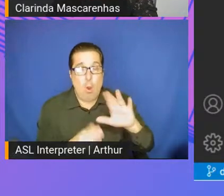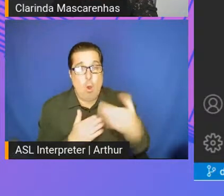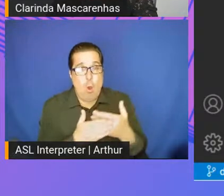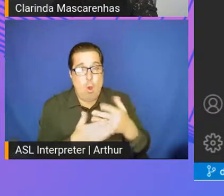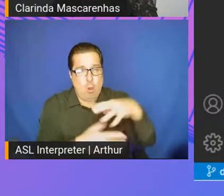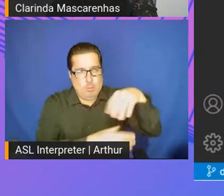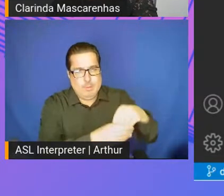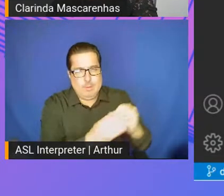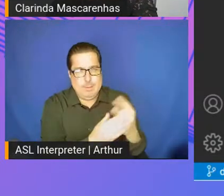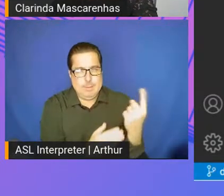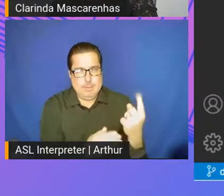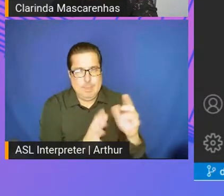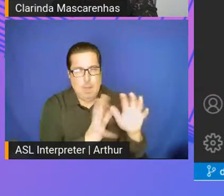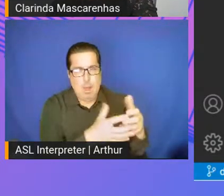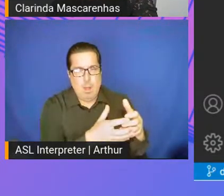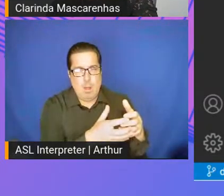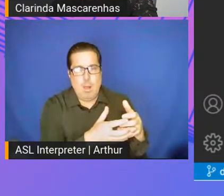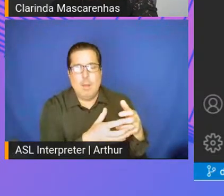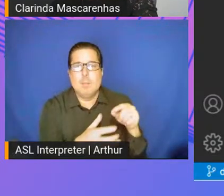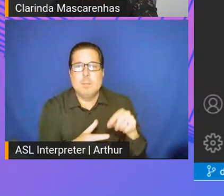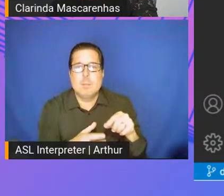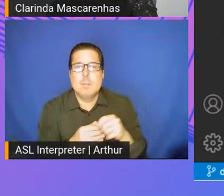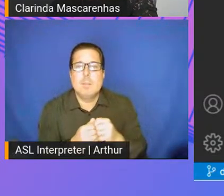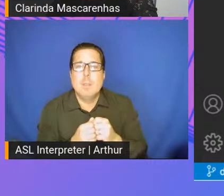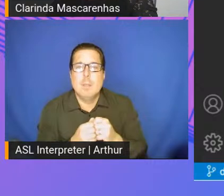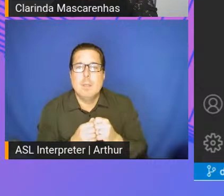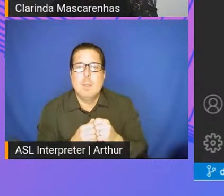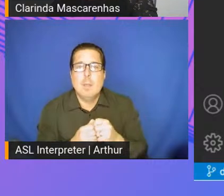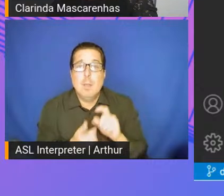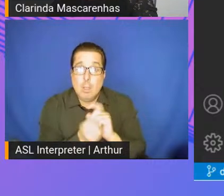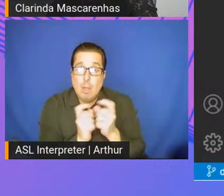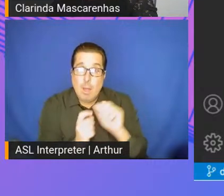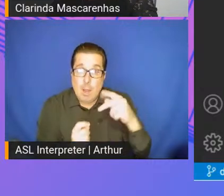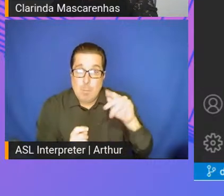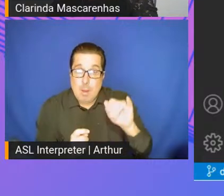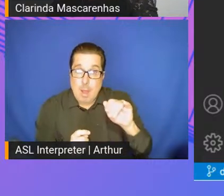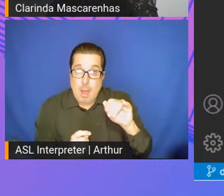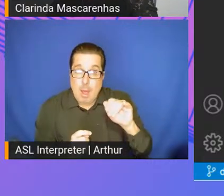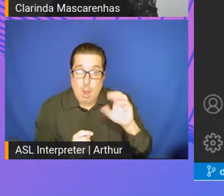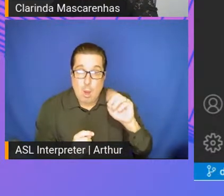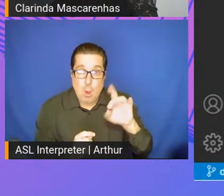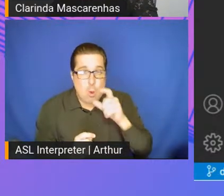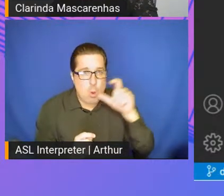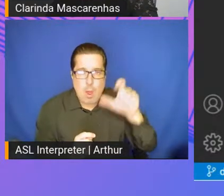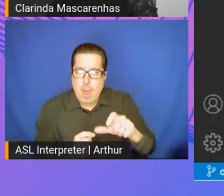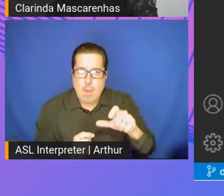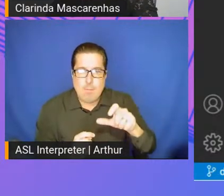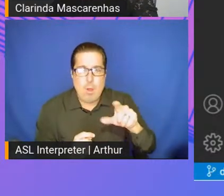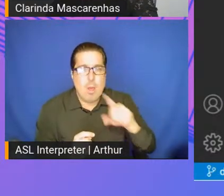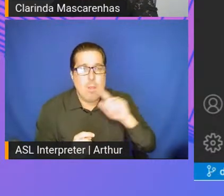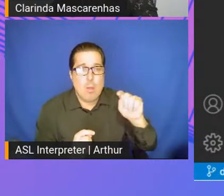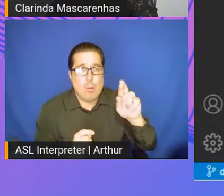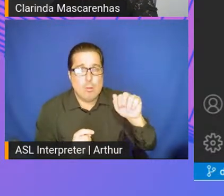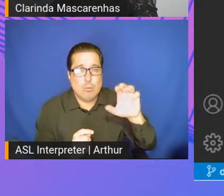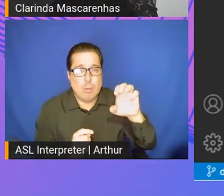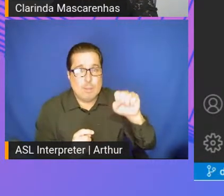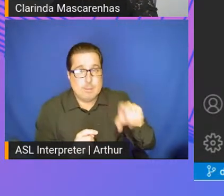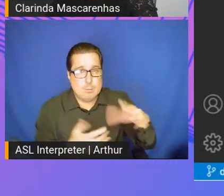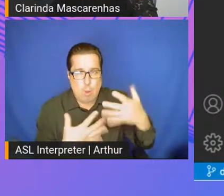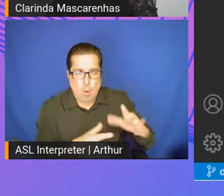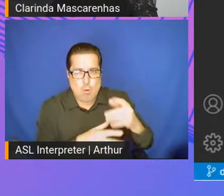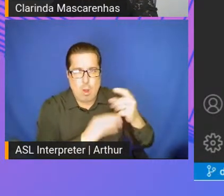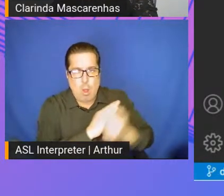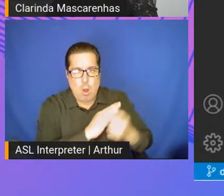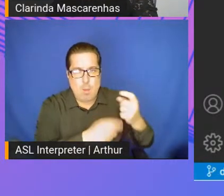class. And you don't need to change your API code at all. The traces will be generated automatically as long as you